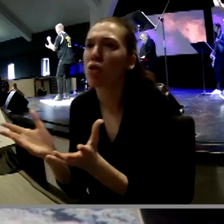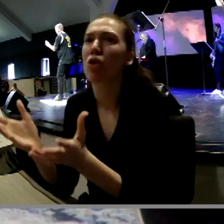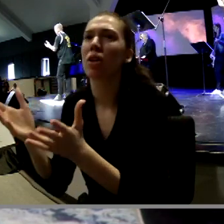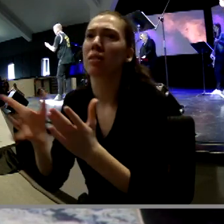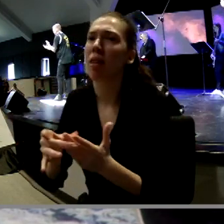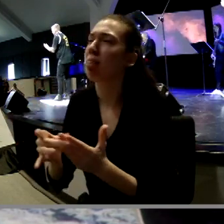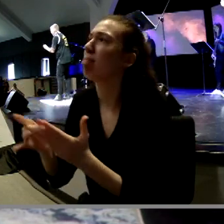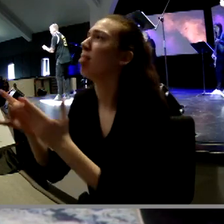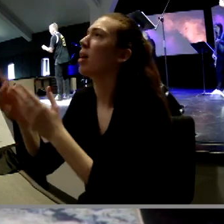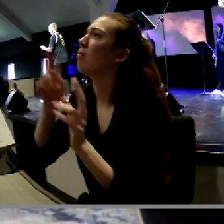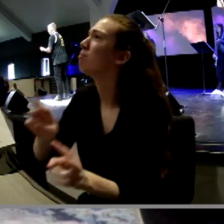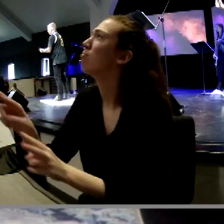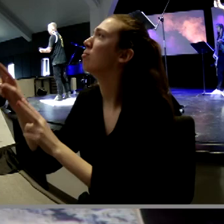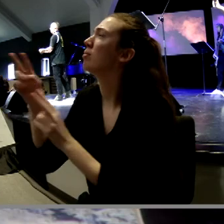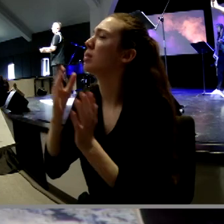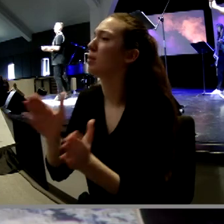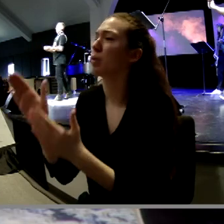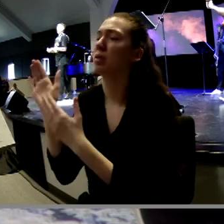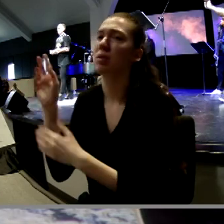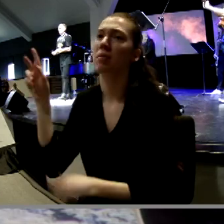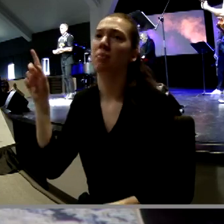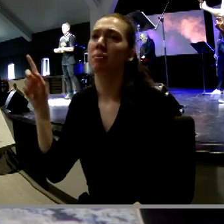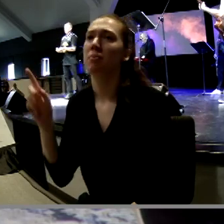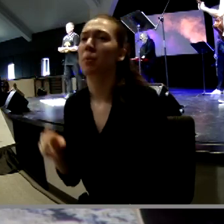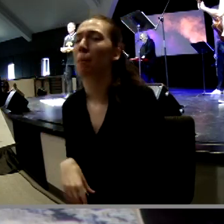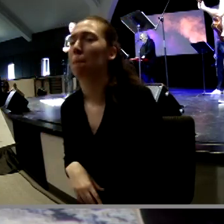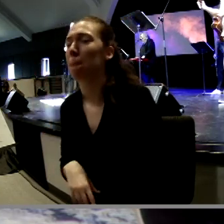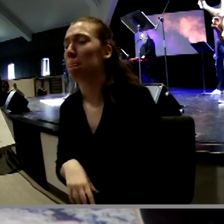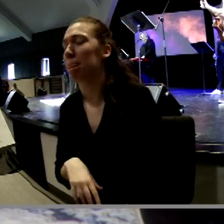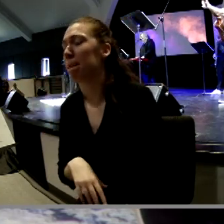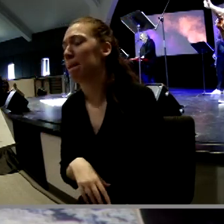Spirit, where they become a good soil?